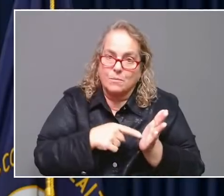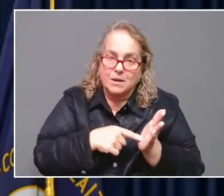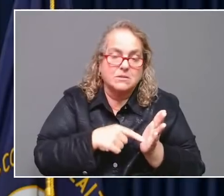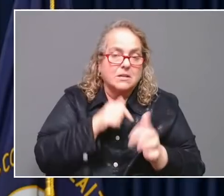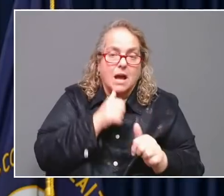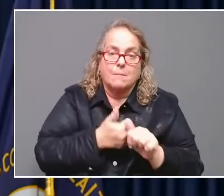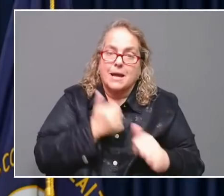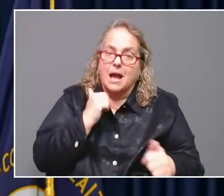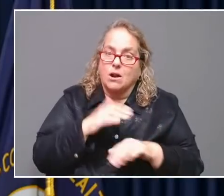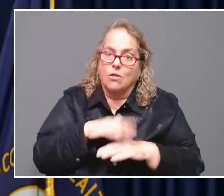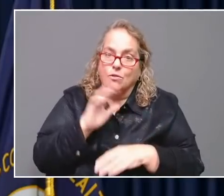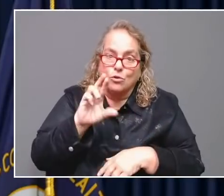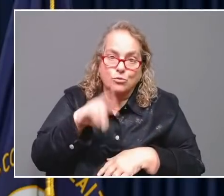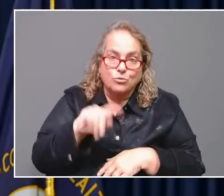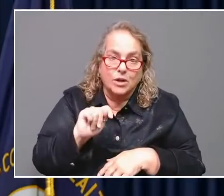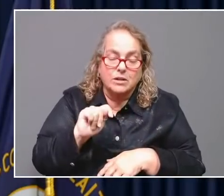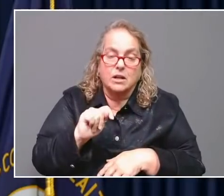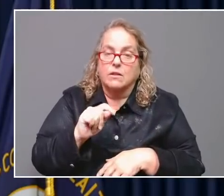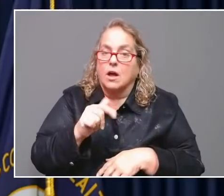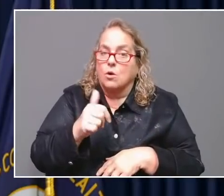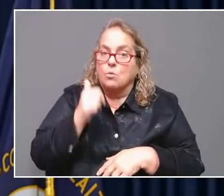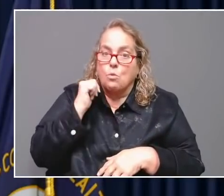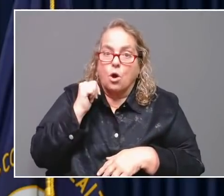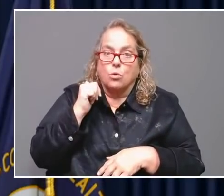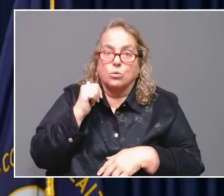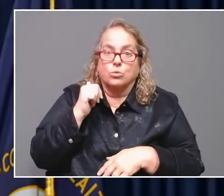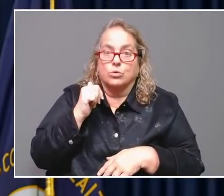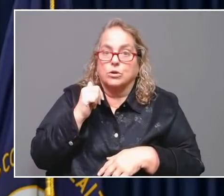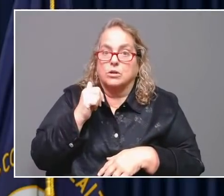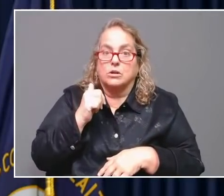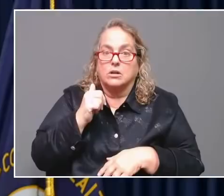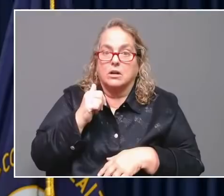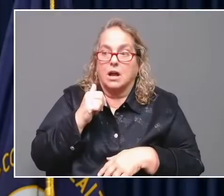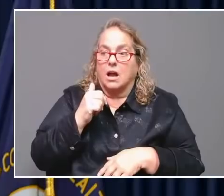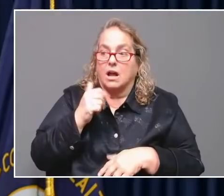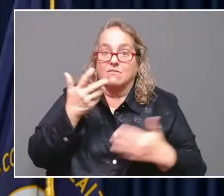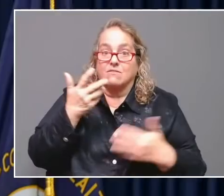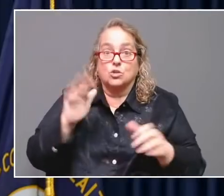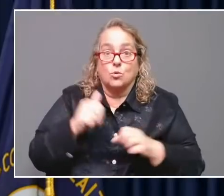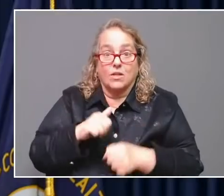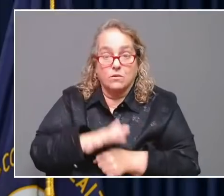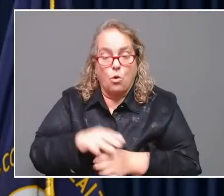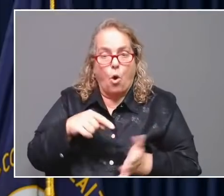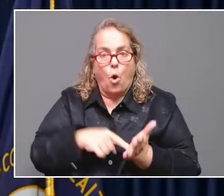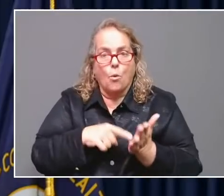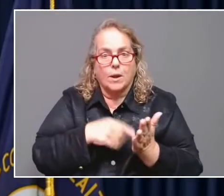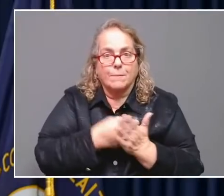come out of this pandemic owing. Average assistance per household is nearly